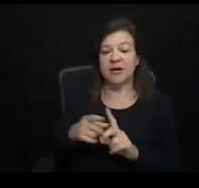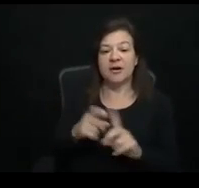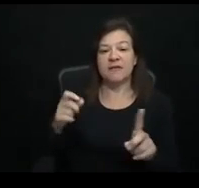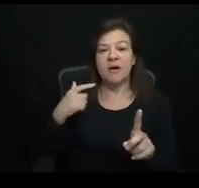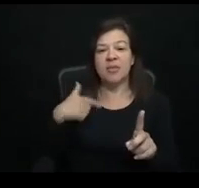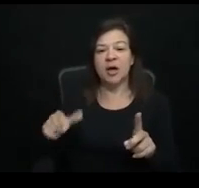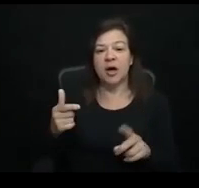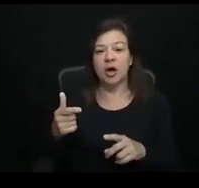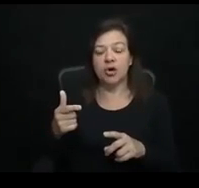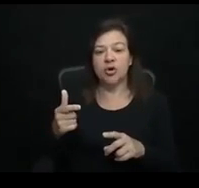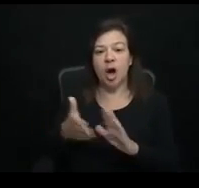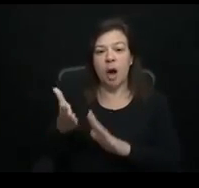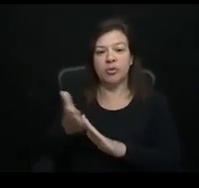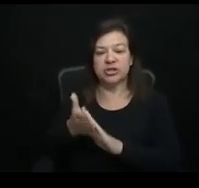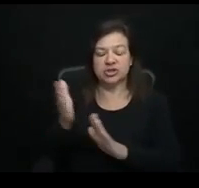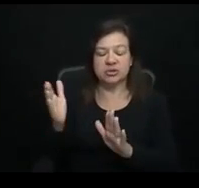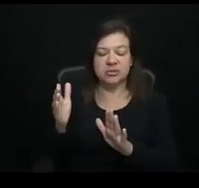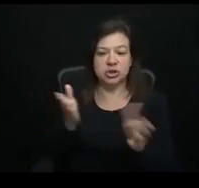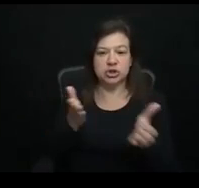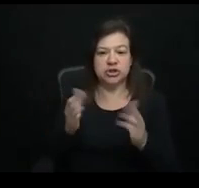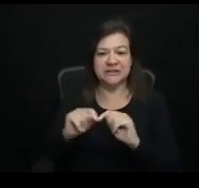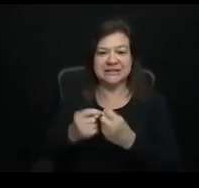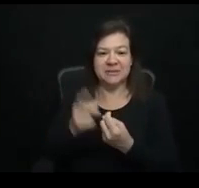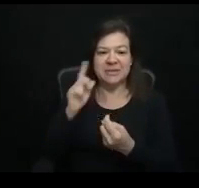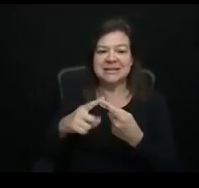and an operational update. Go ahead, Jeff.